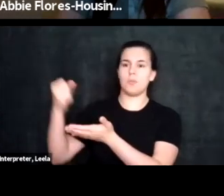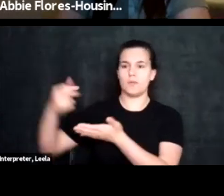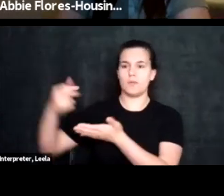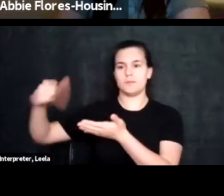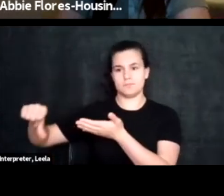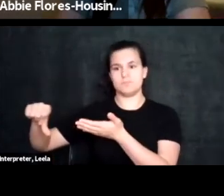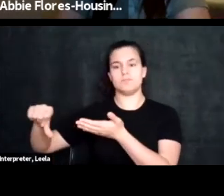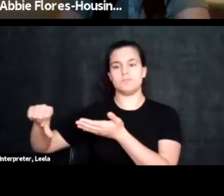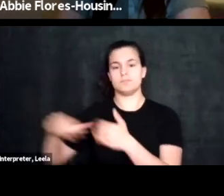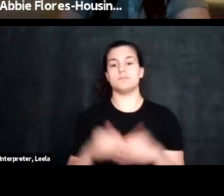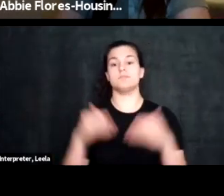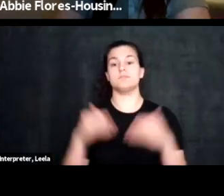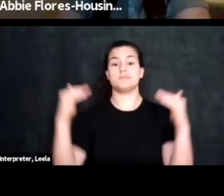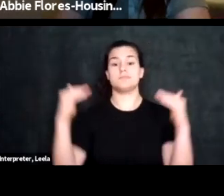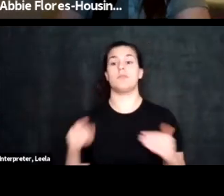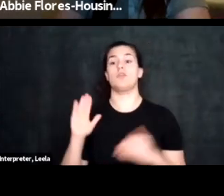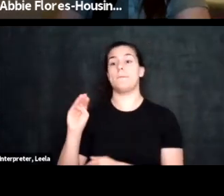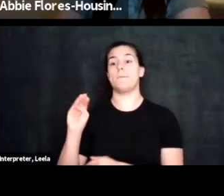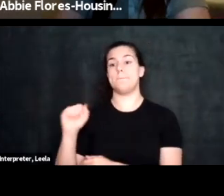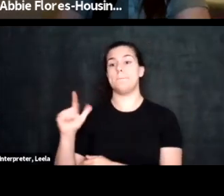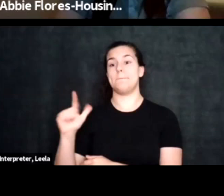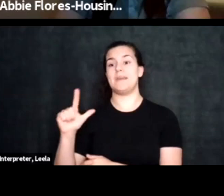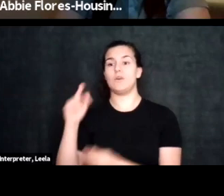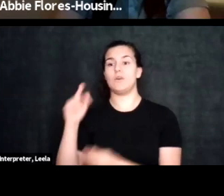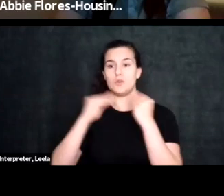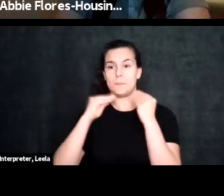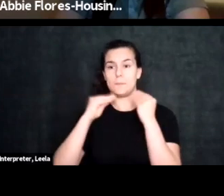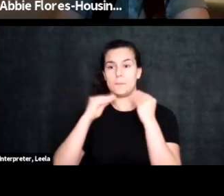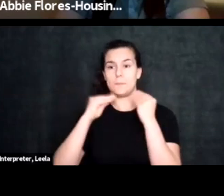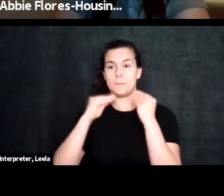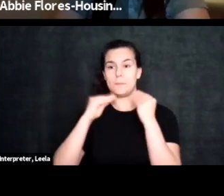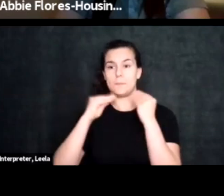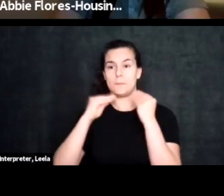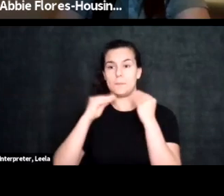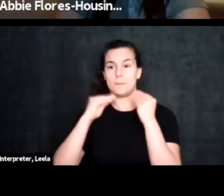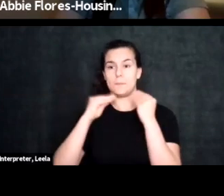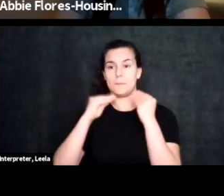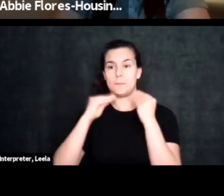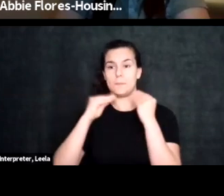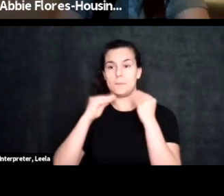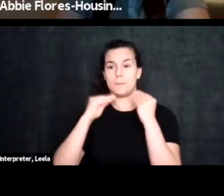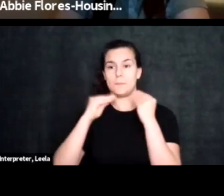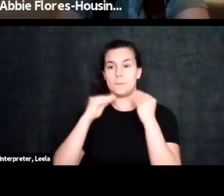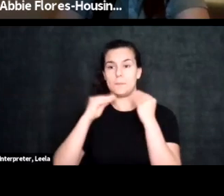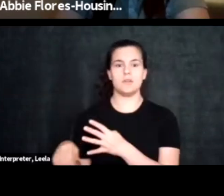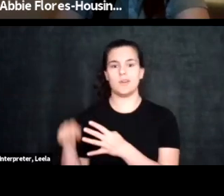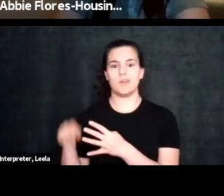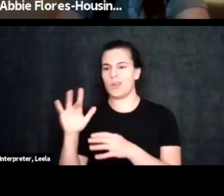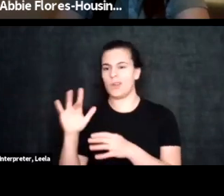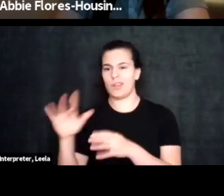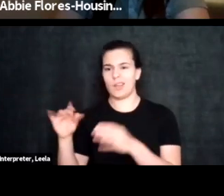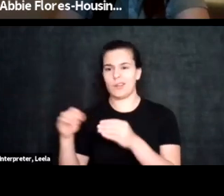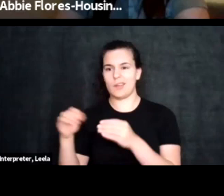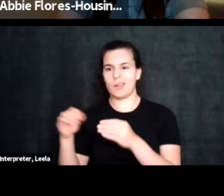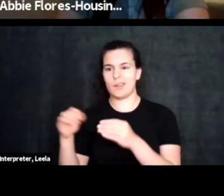Then you'll pick your meal plan. So there's 4 different options. You'll just click this drop down box here, pick which one you want, and then click save